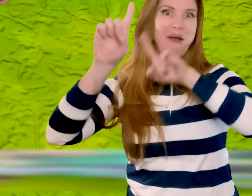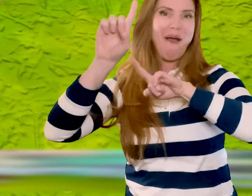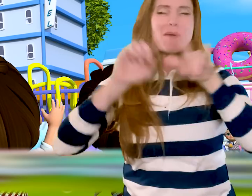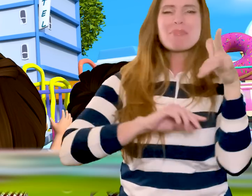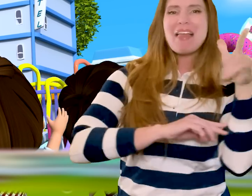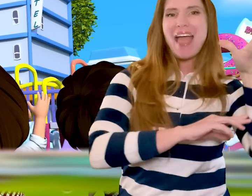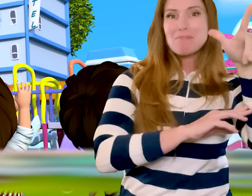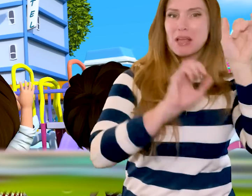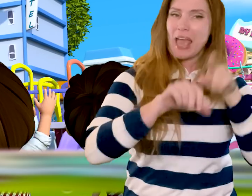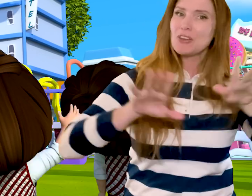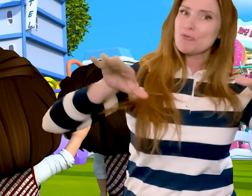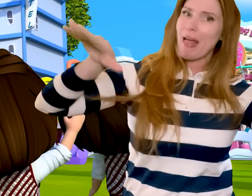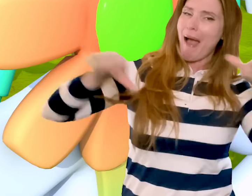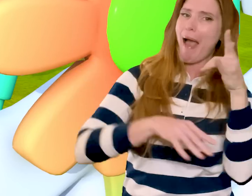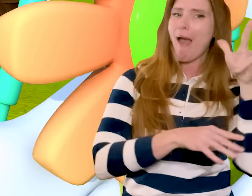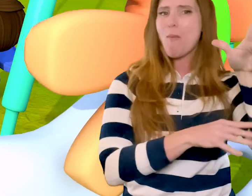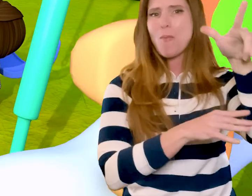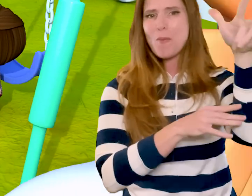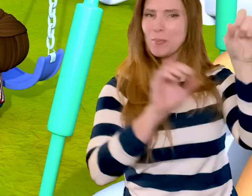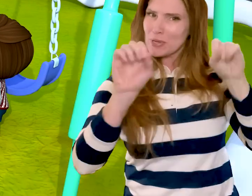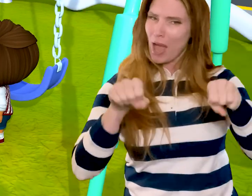PL plain can you